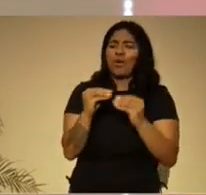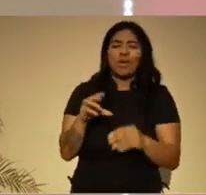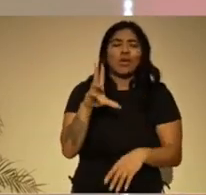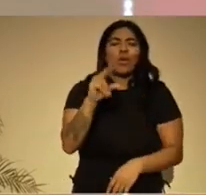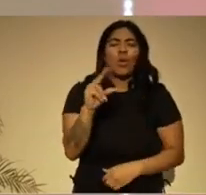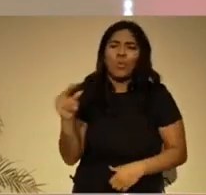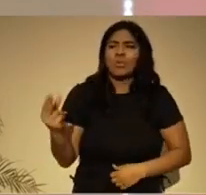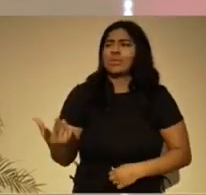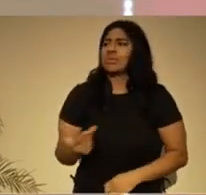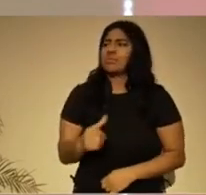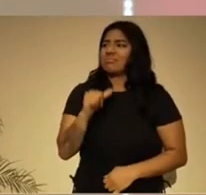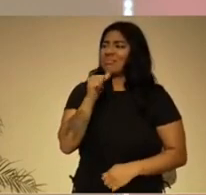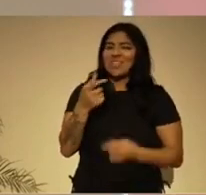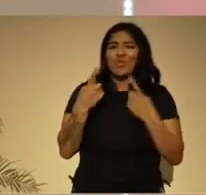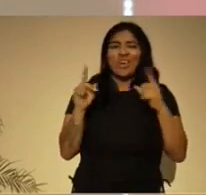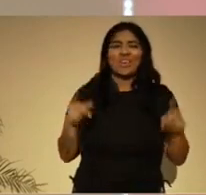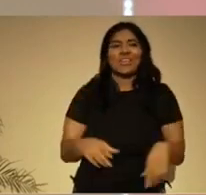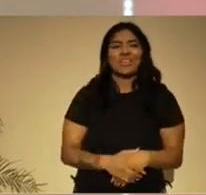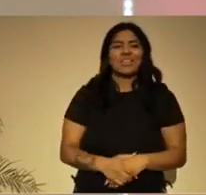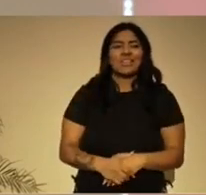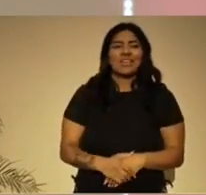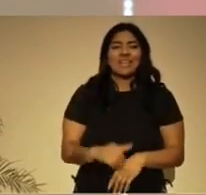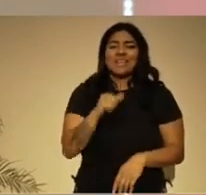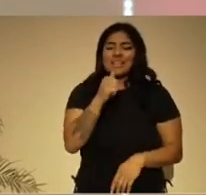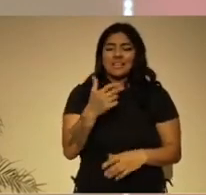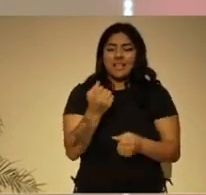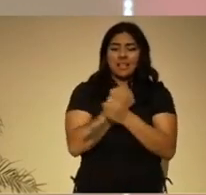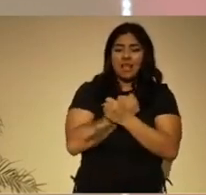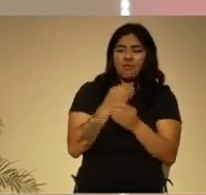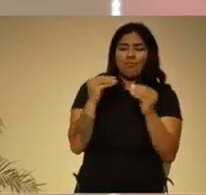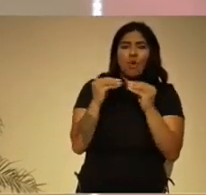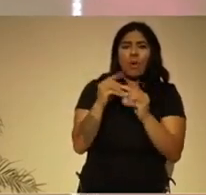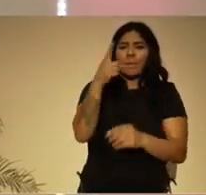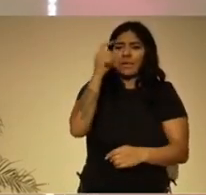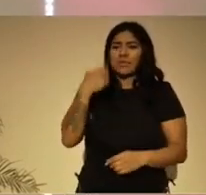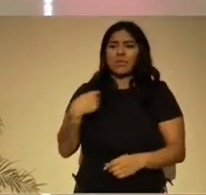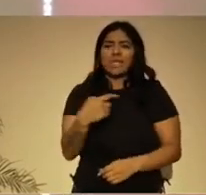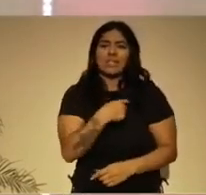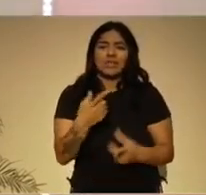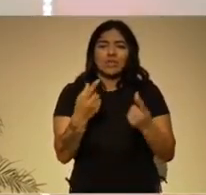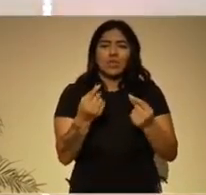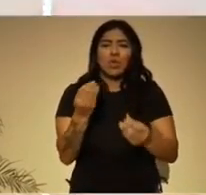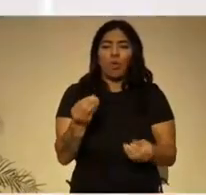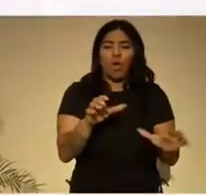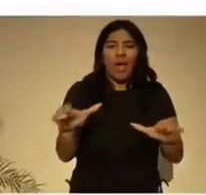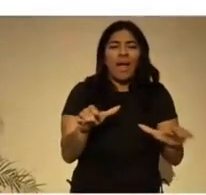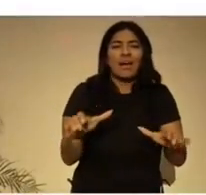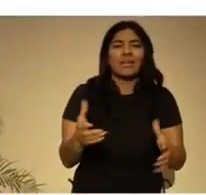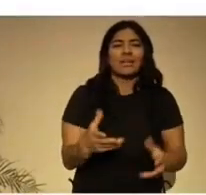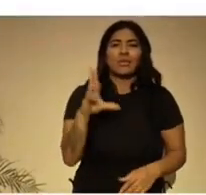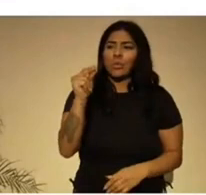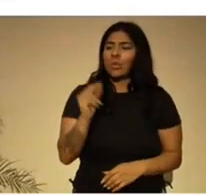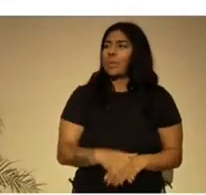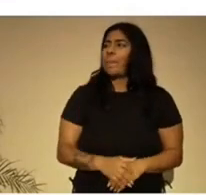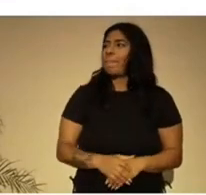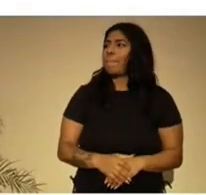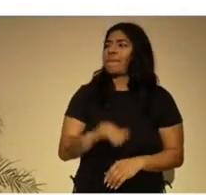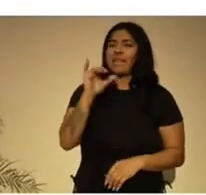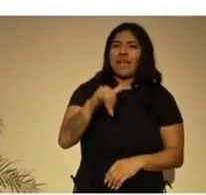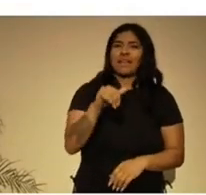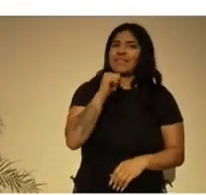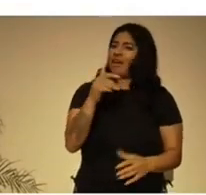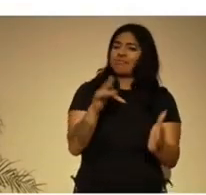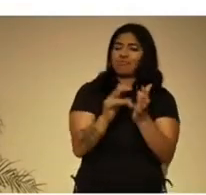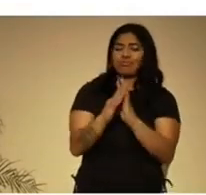doesn't work. He doesn't love us more because we do or because we perform. That's